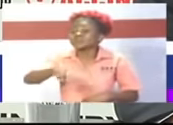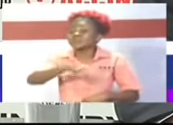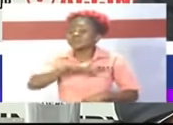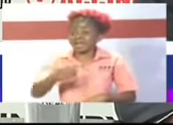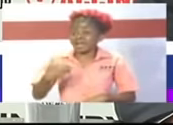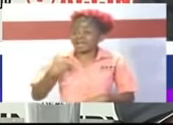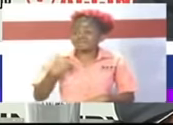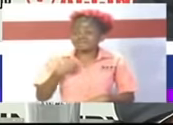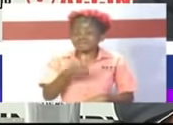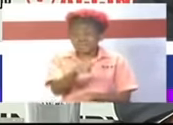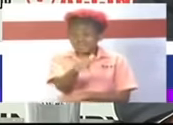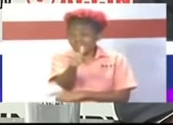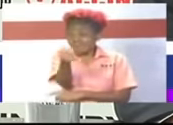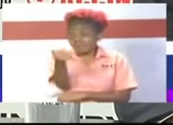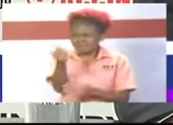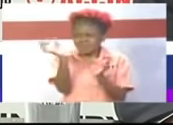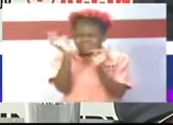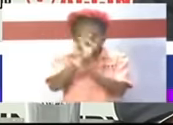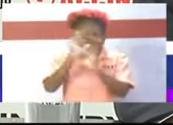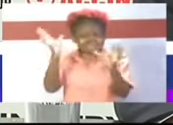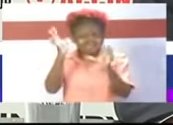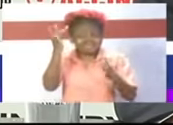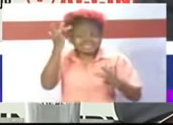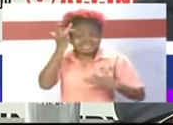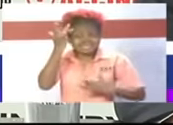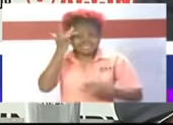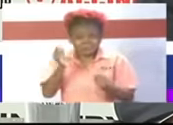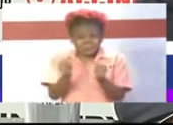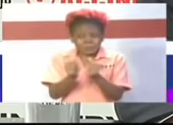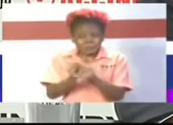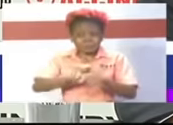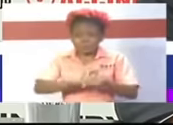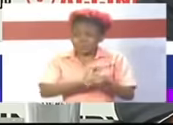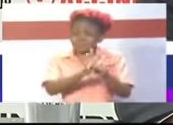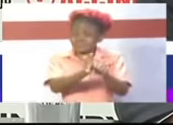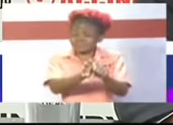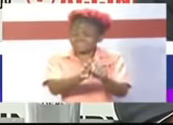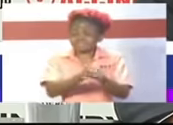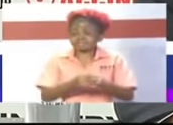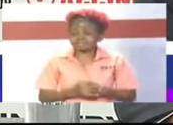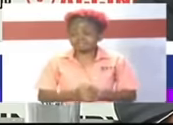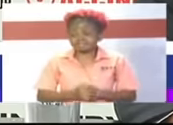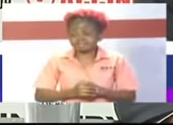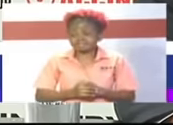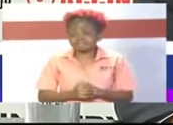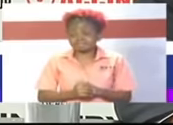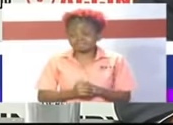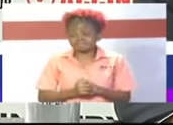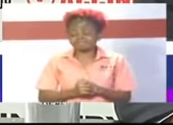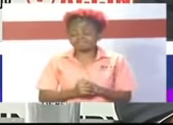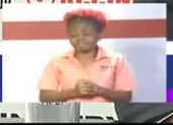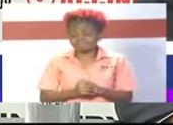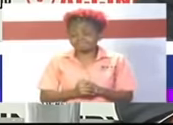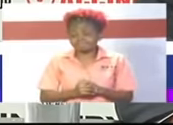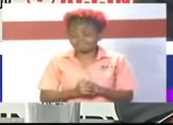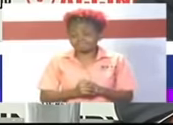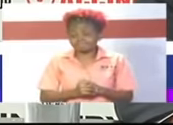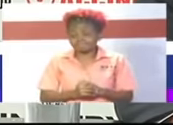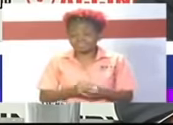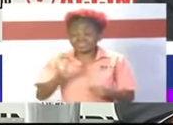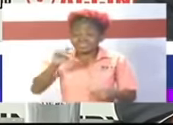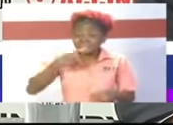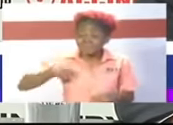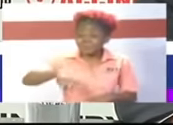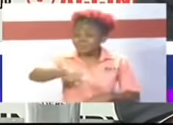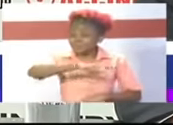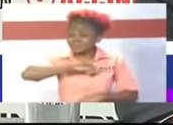had comorbidities that would fall into the ones that we've discussed in some detail today, those that